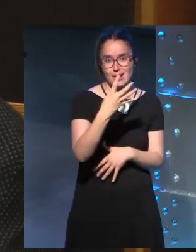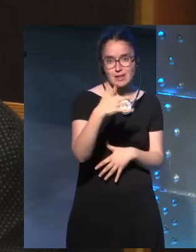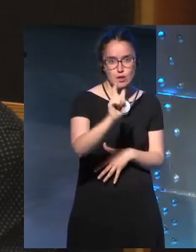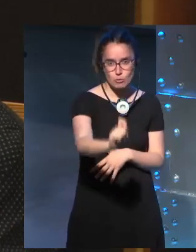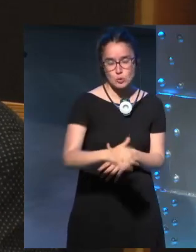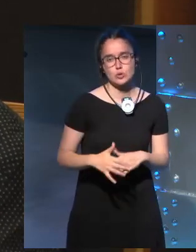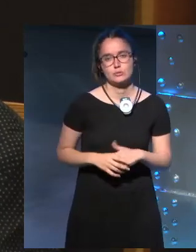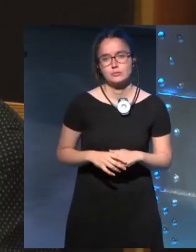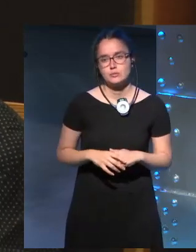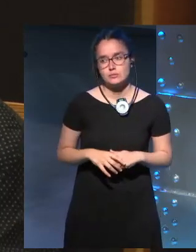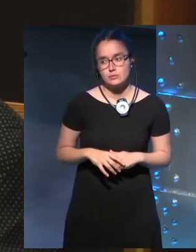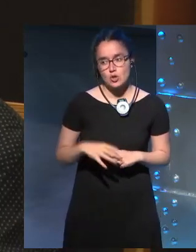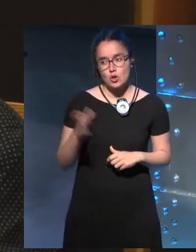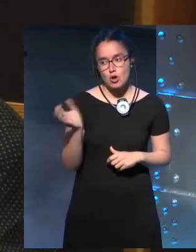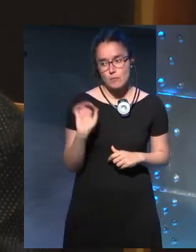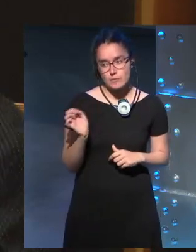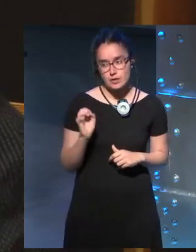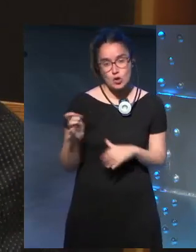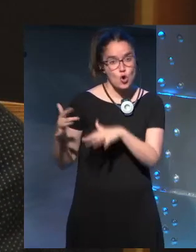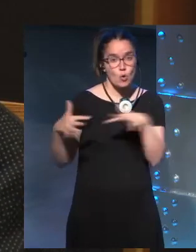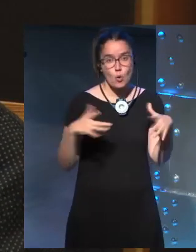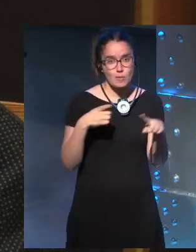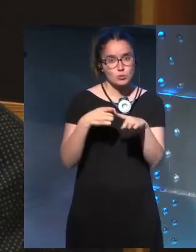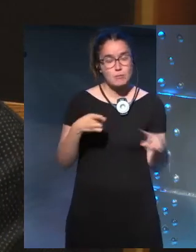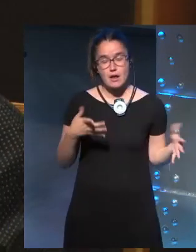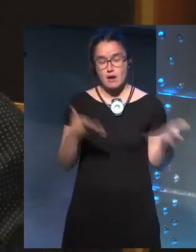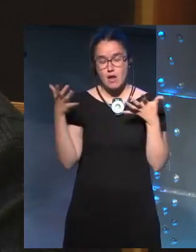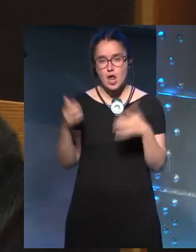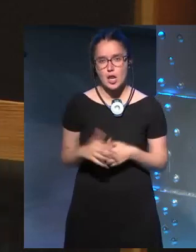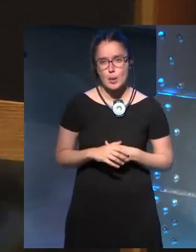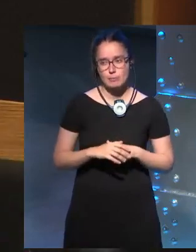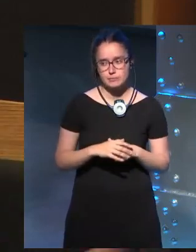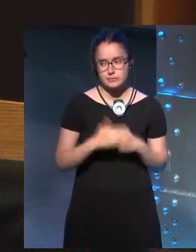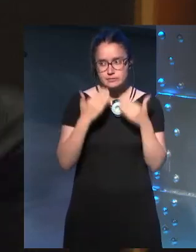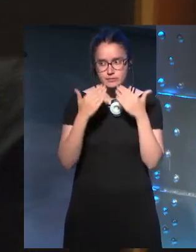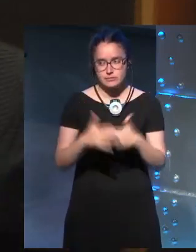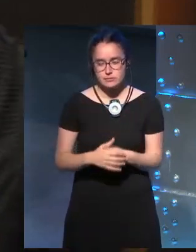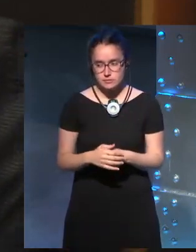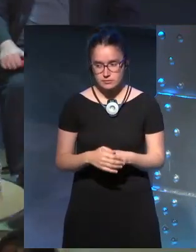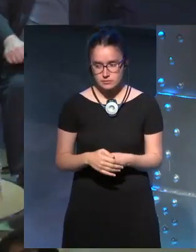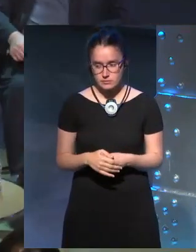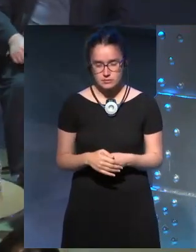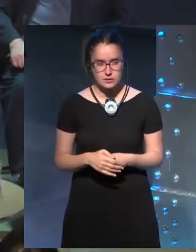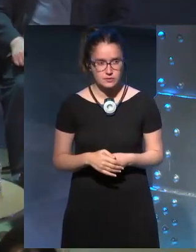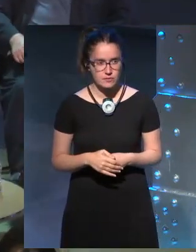we've played 45 minutes, or we play to win.